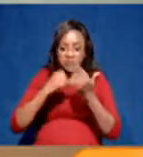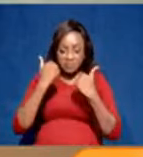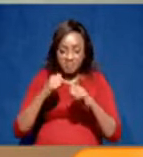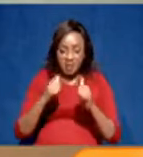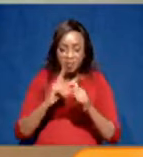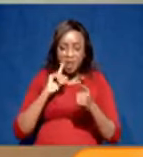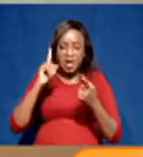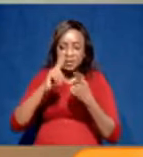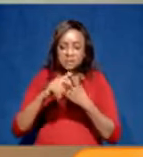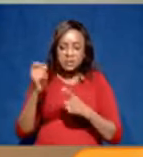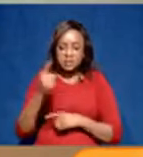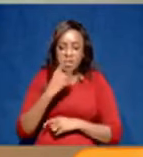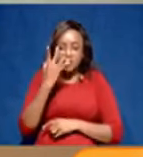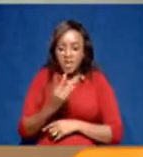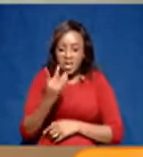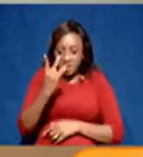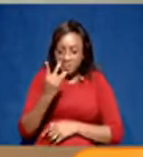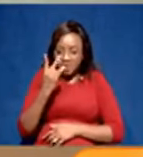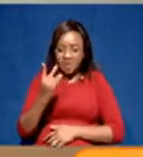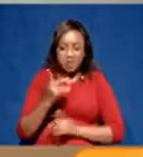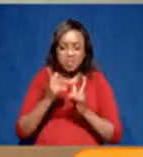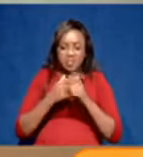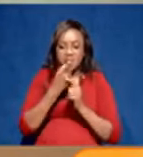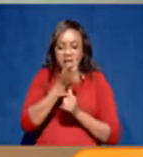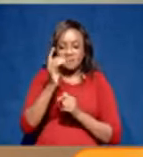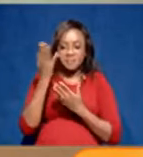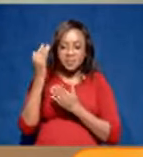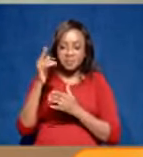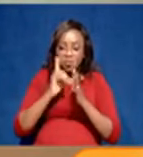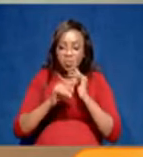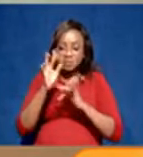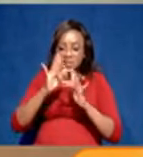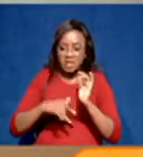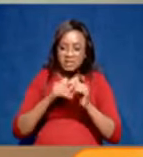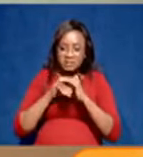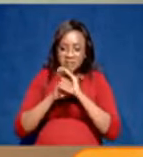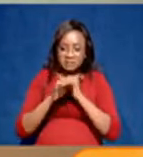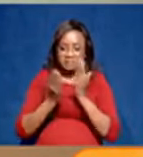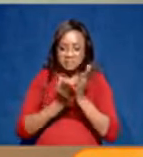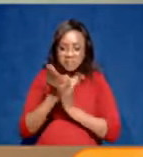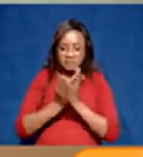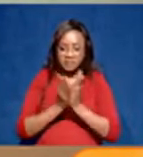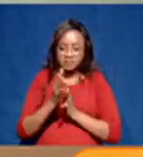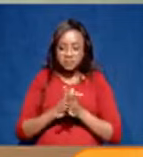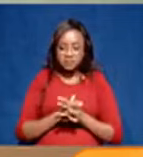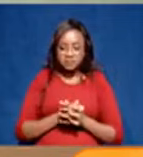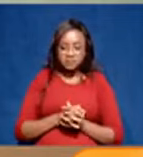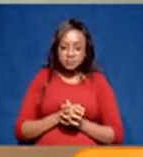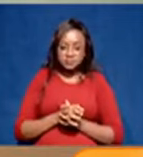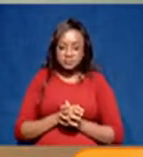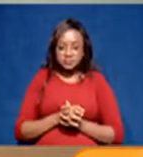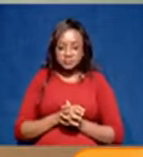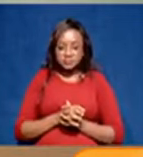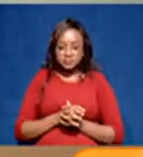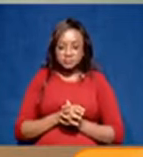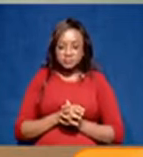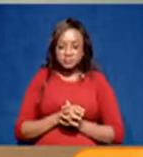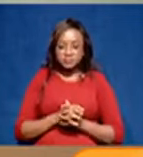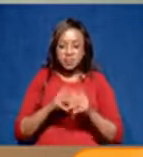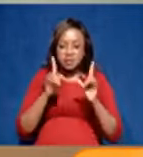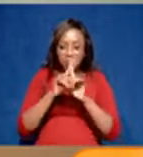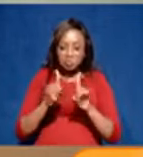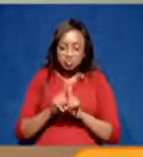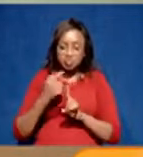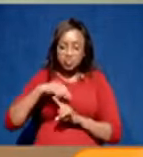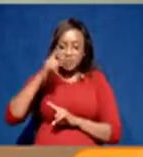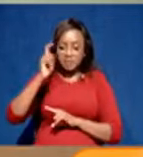to April, they are not registered, it's expected that then they will not be able to access services. Yeah. And remember, insurance is to take